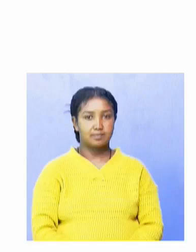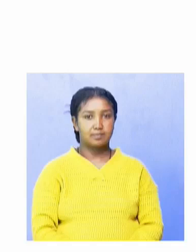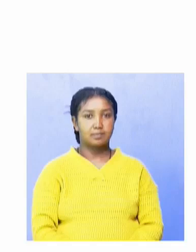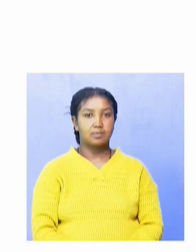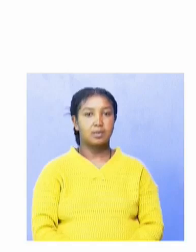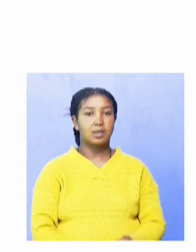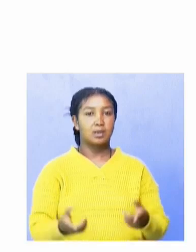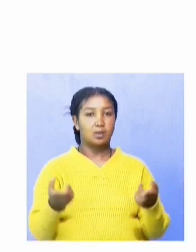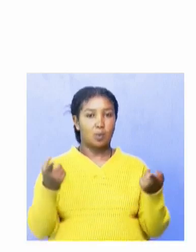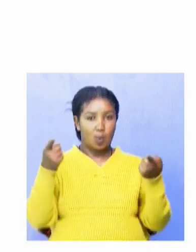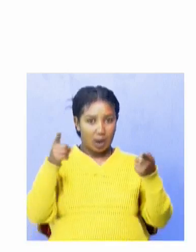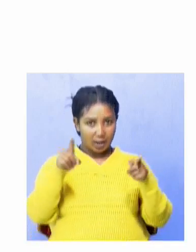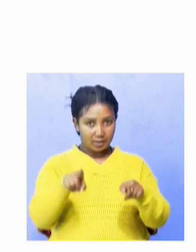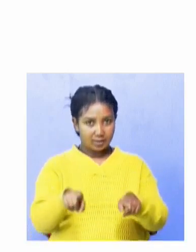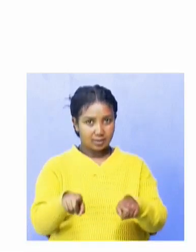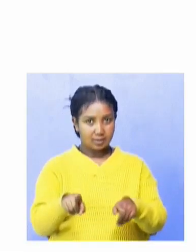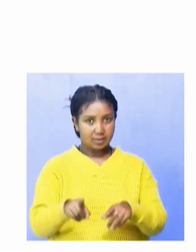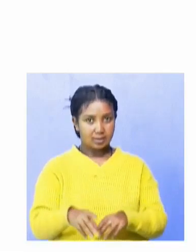When